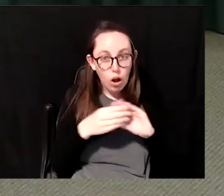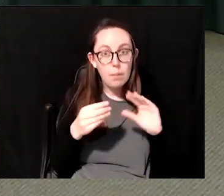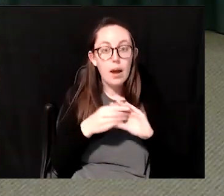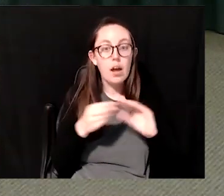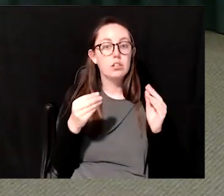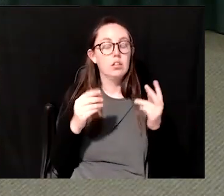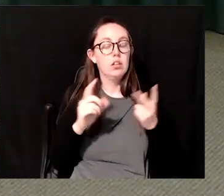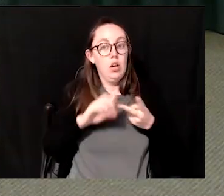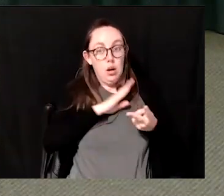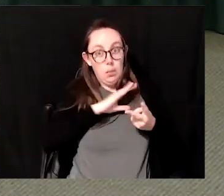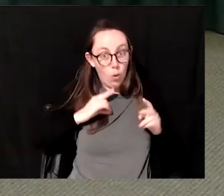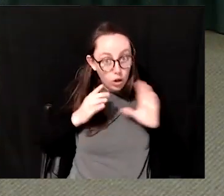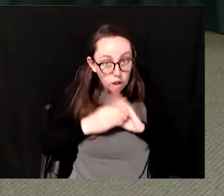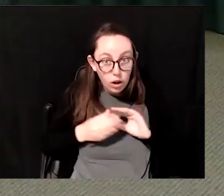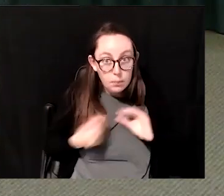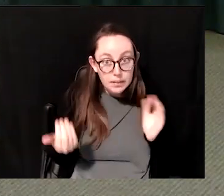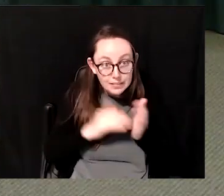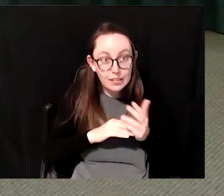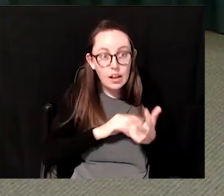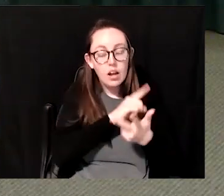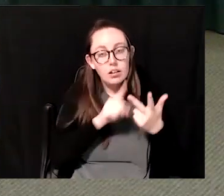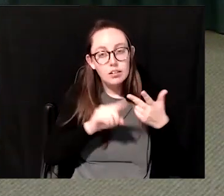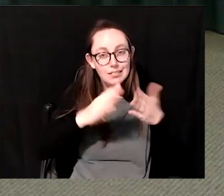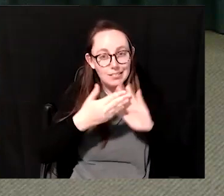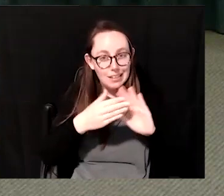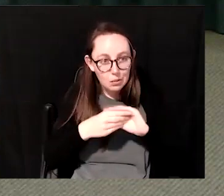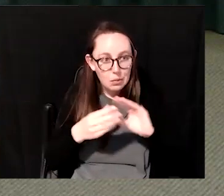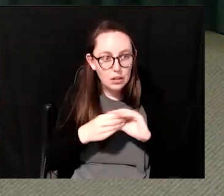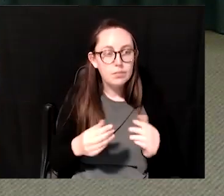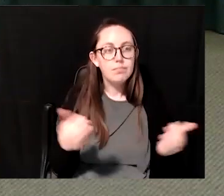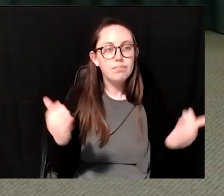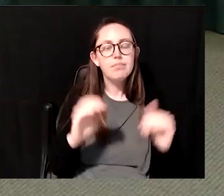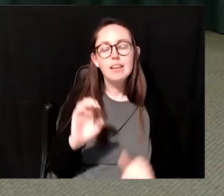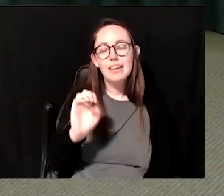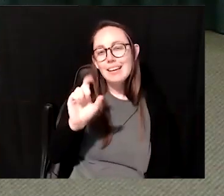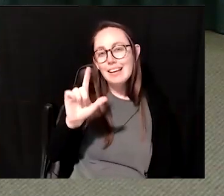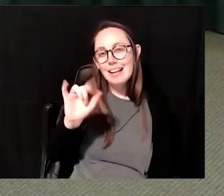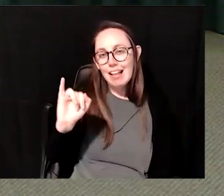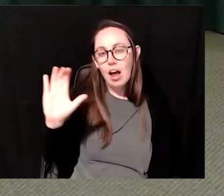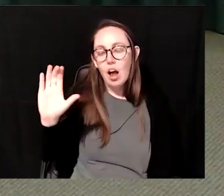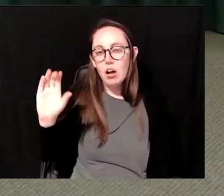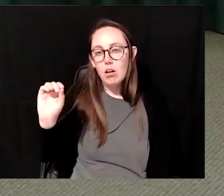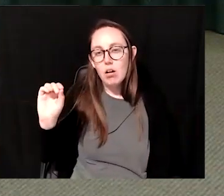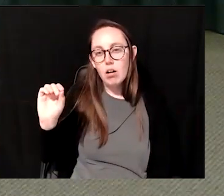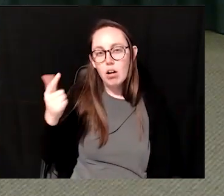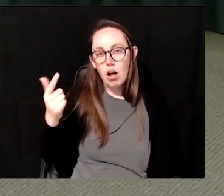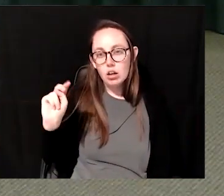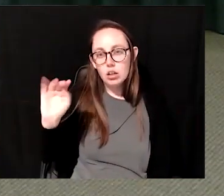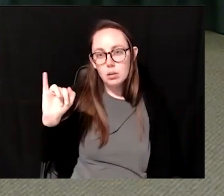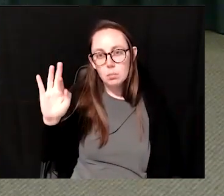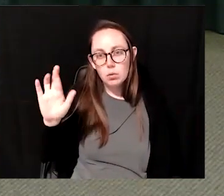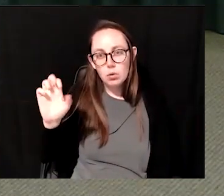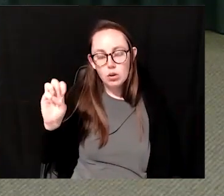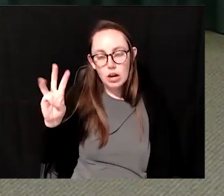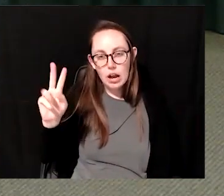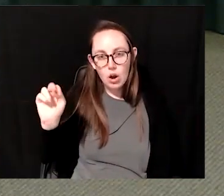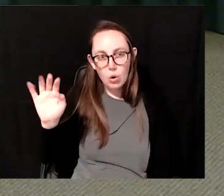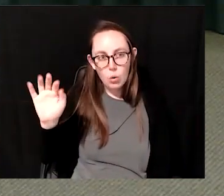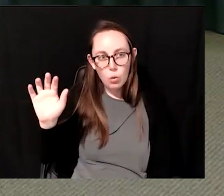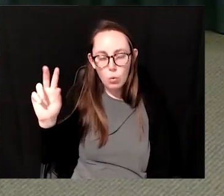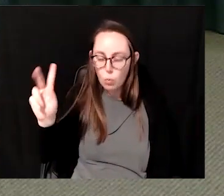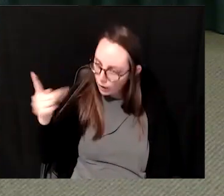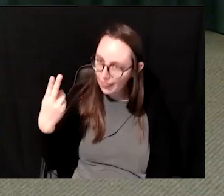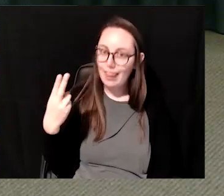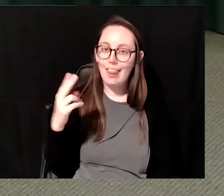apologize for interrupting go ahead Eli Coughlin Galbraith District 2 I'm uh in town meeting and on the finance committee